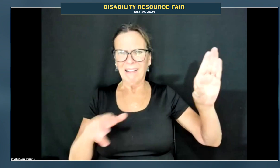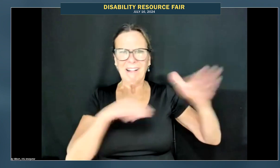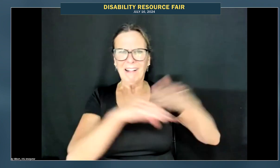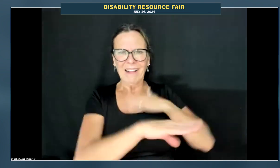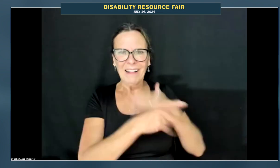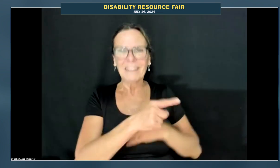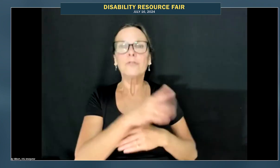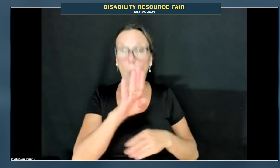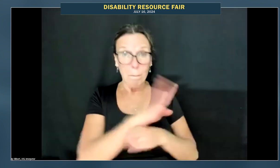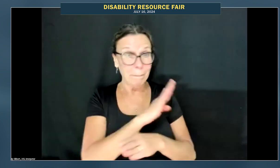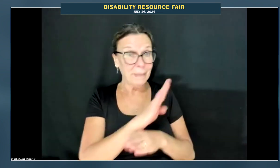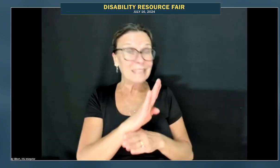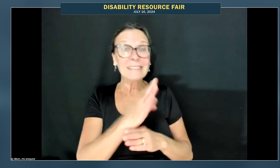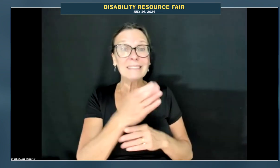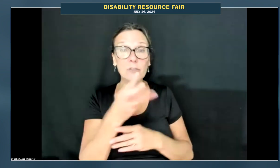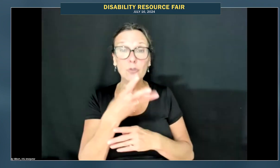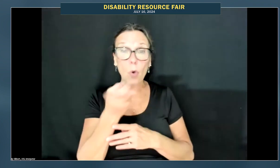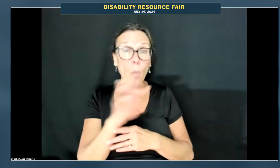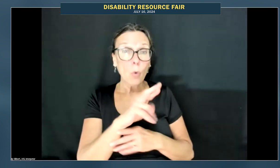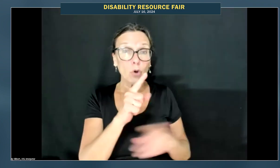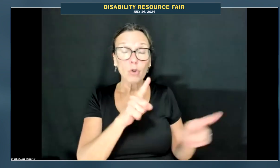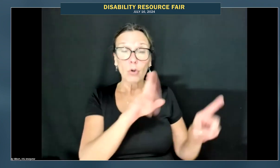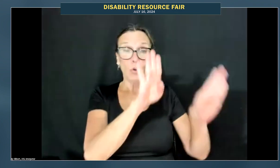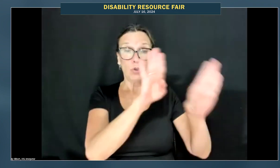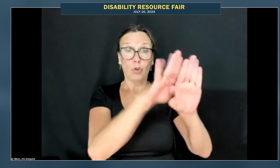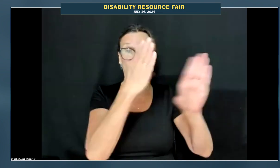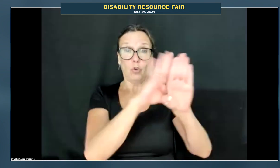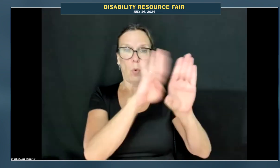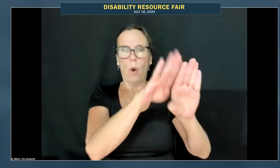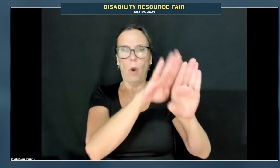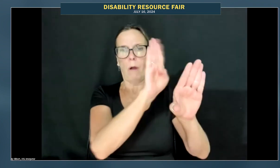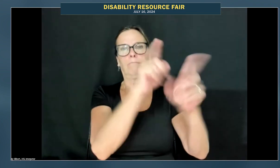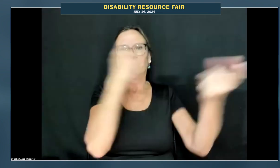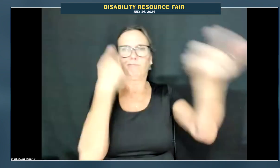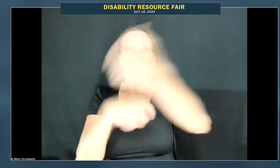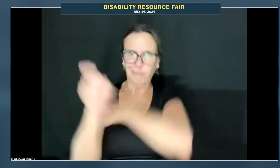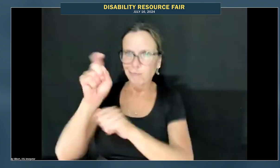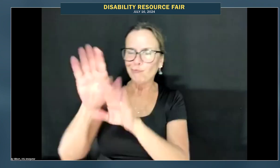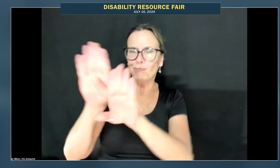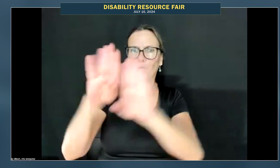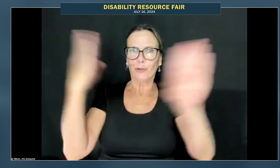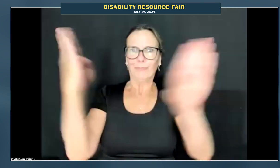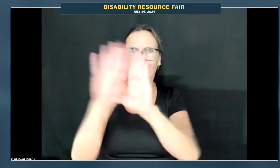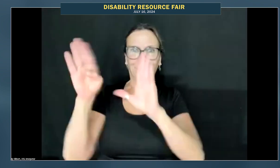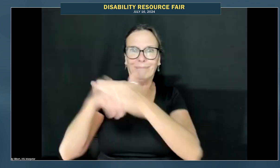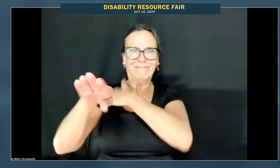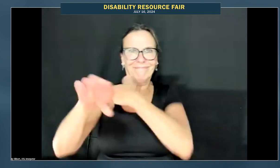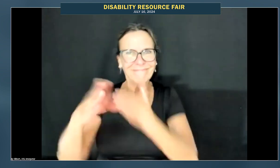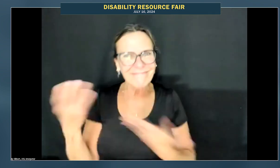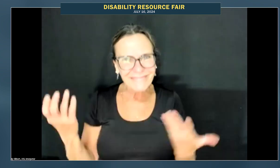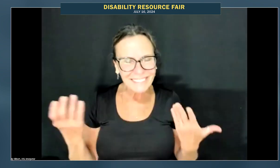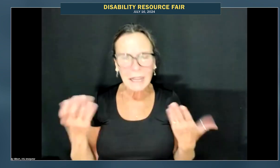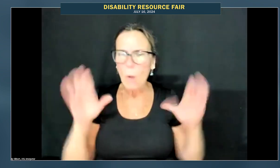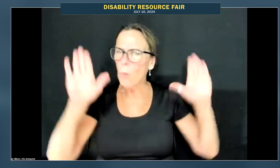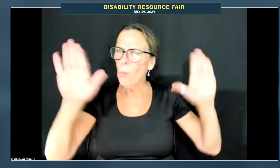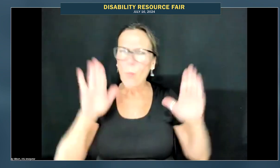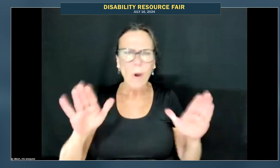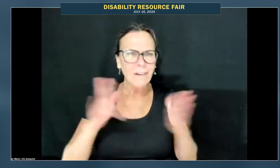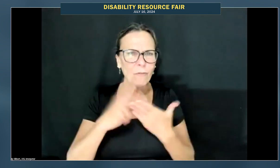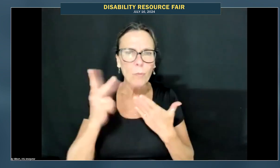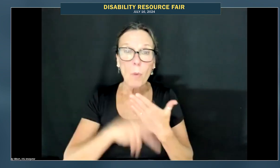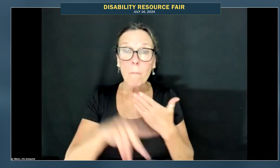owner changed which side the hinges were on to make it more accessible. Simple little things like that. I thought was a wonderful program for the high school